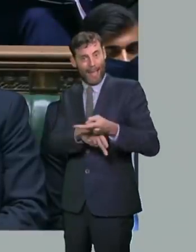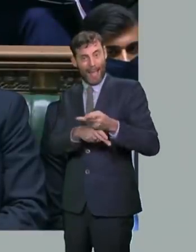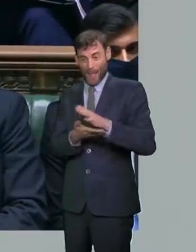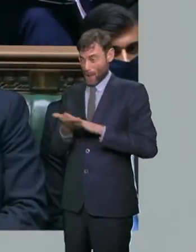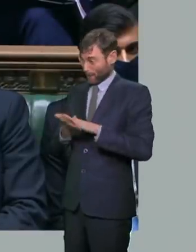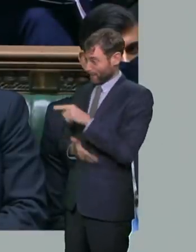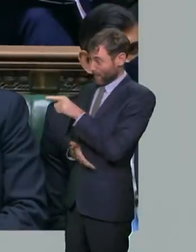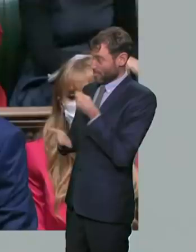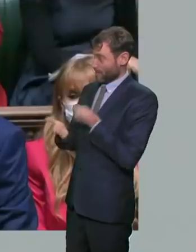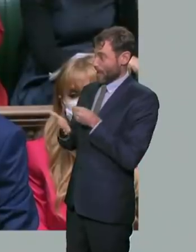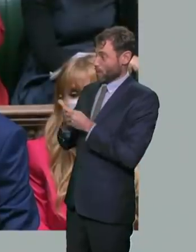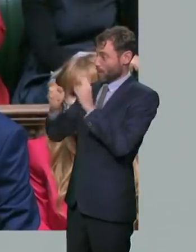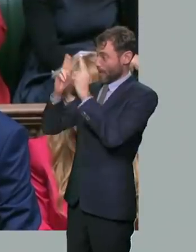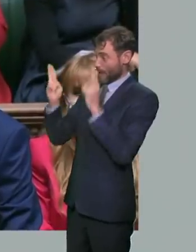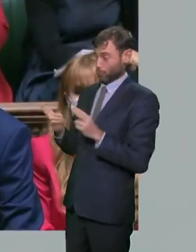almost everything.